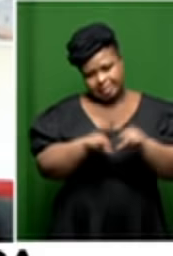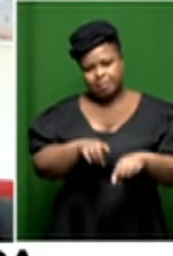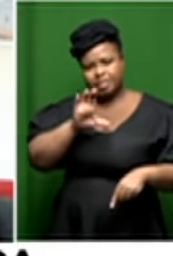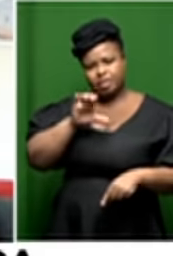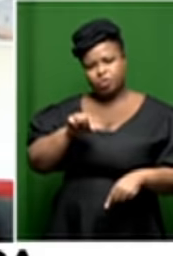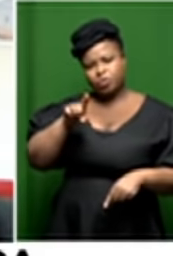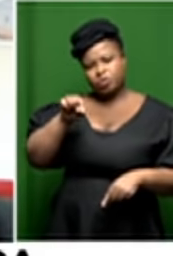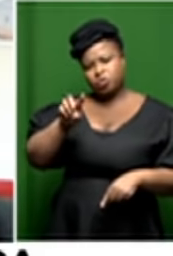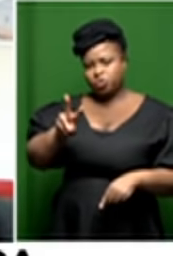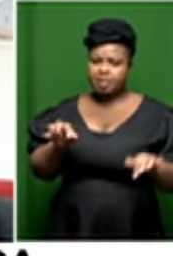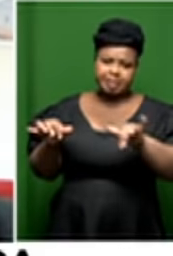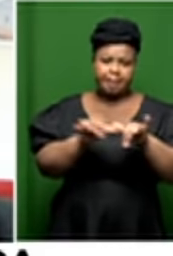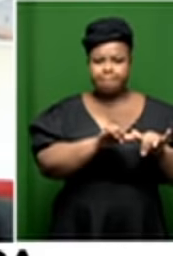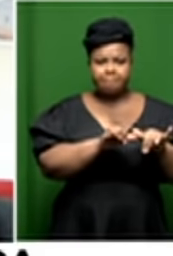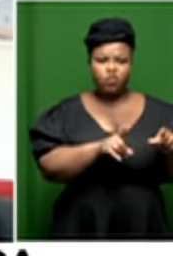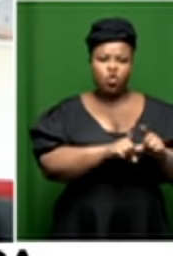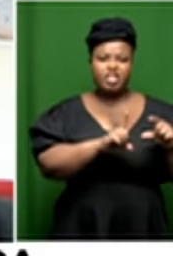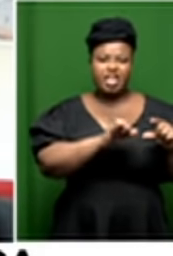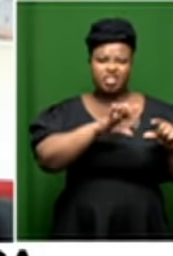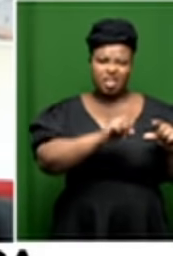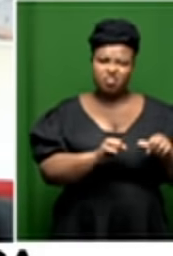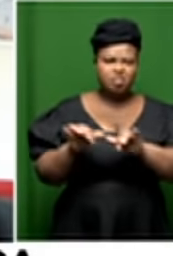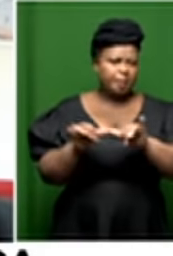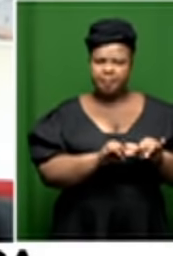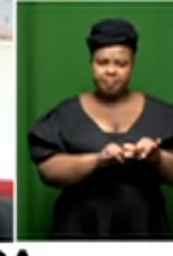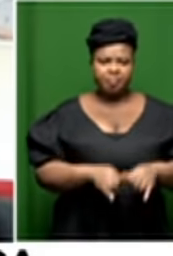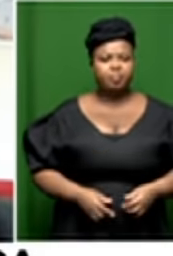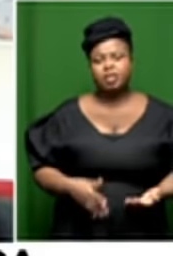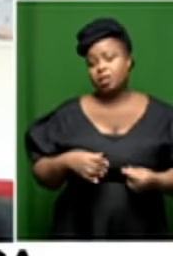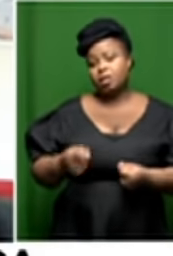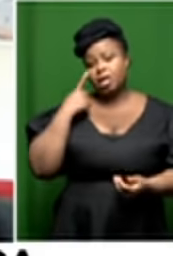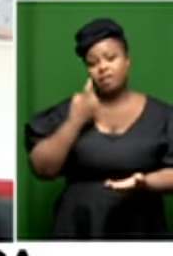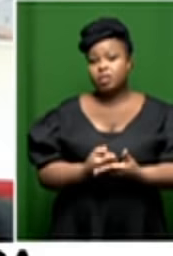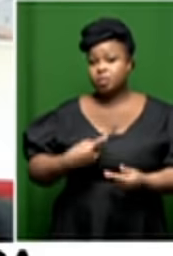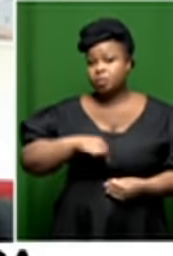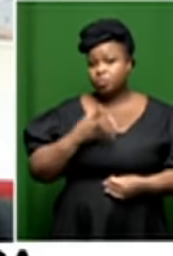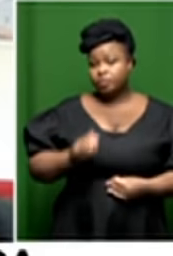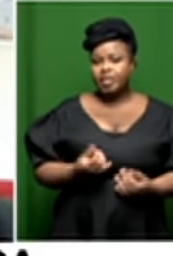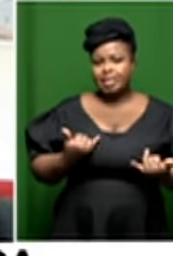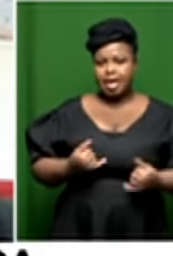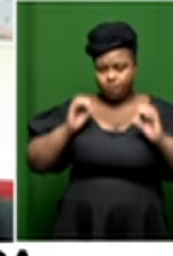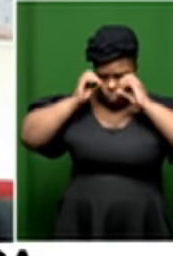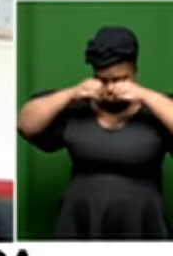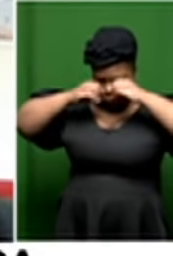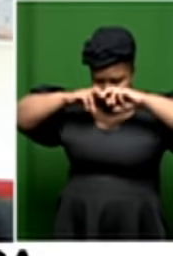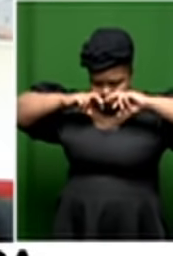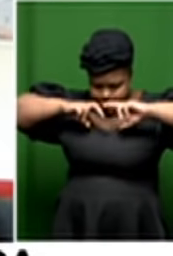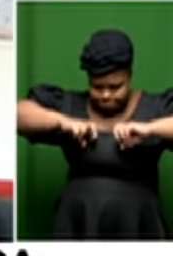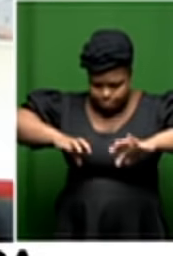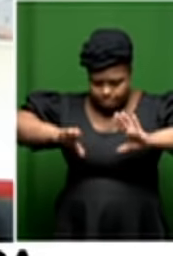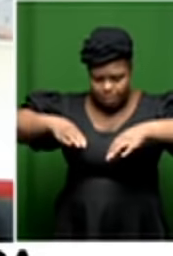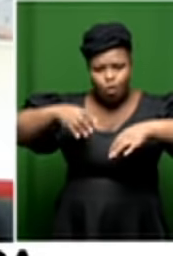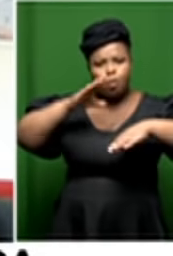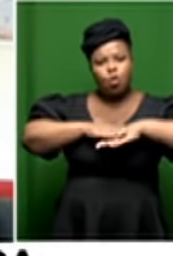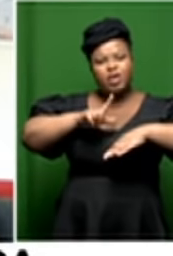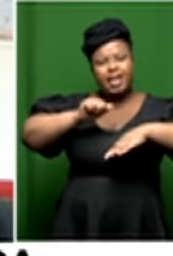against C.1.2 as they work against Delta. And all the evidence that we have, we're busy doing the laboratory experiments at the moment, but many